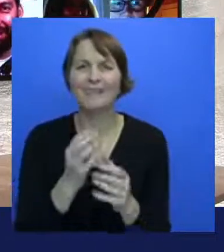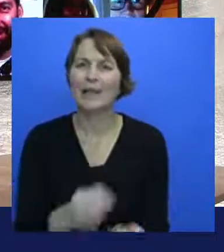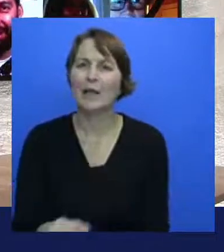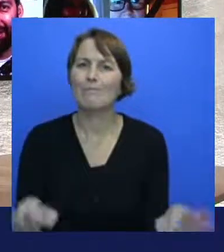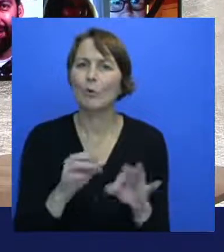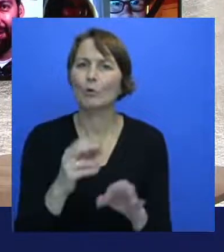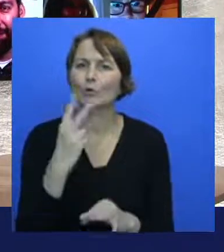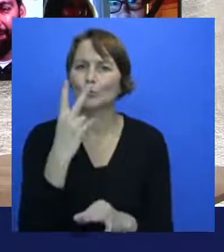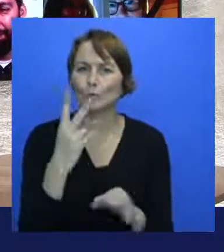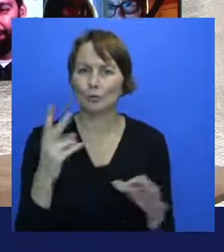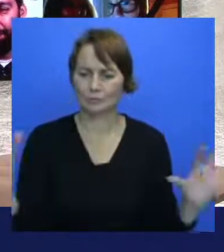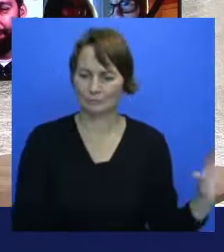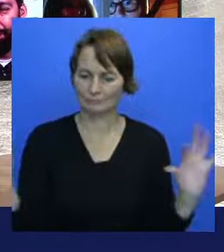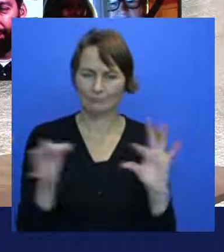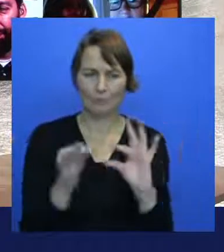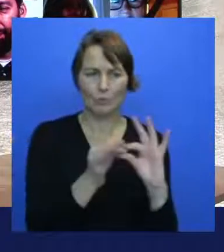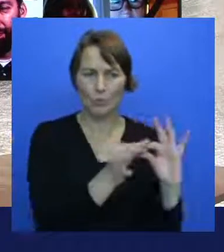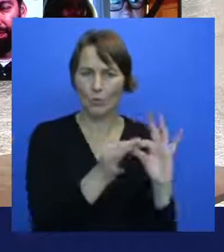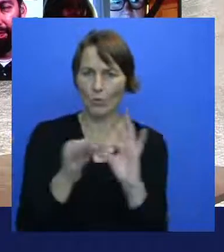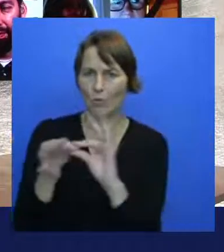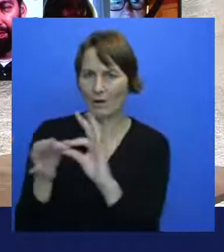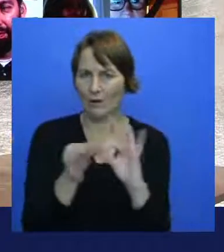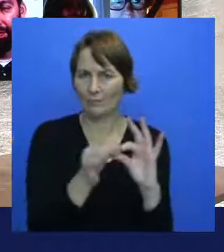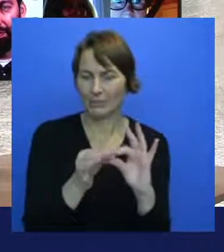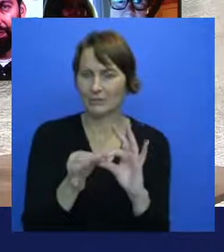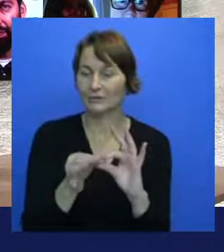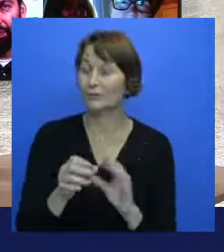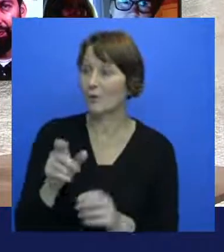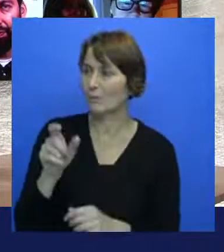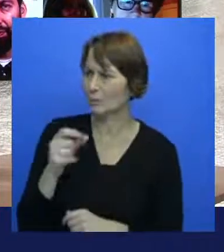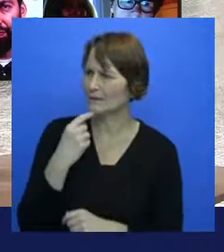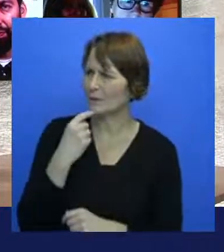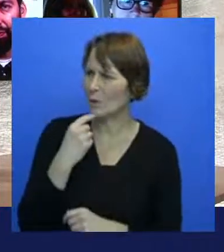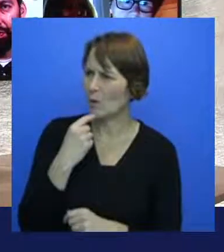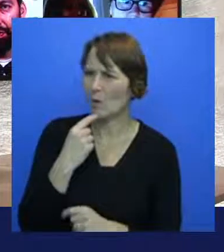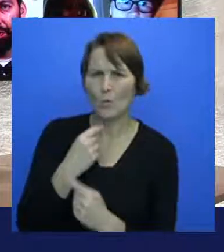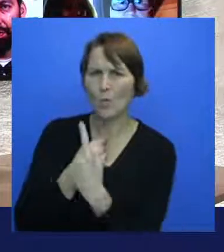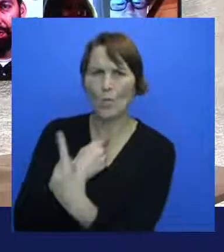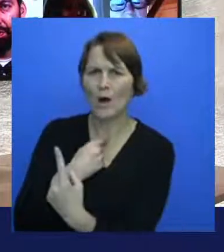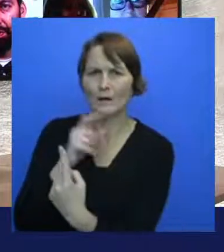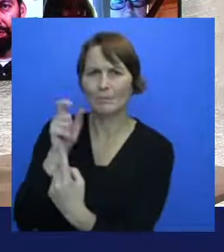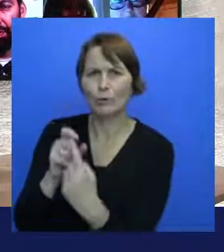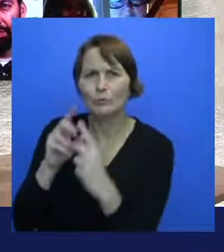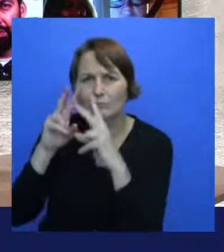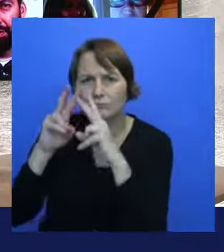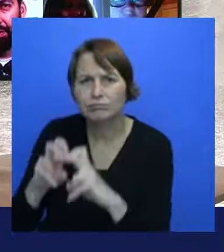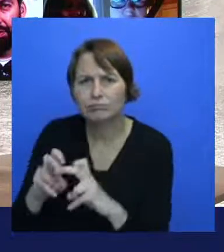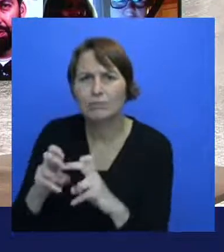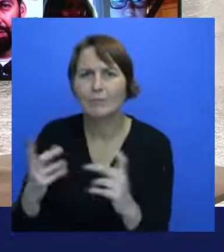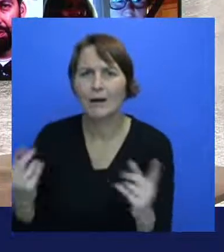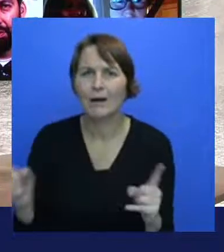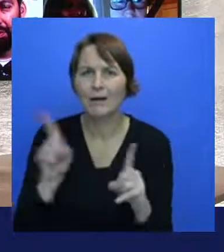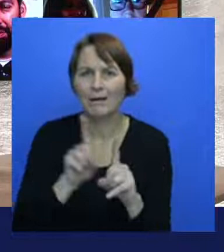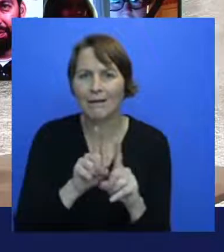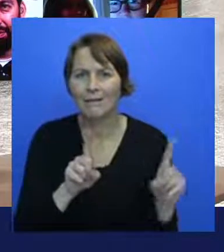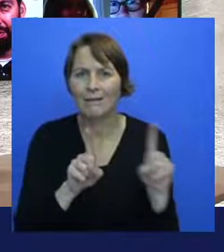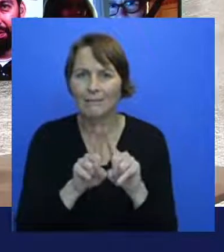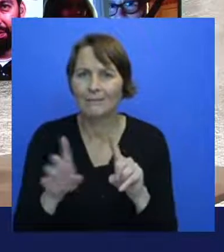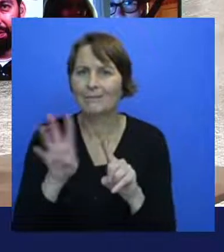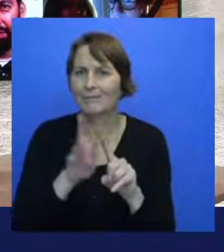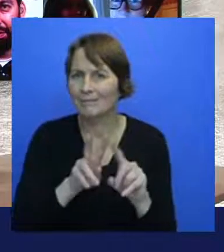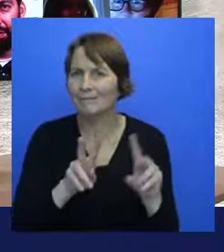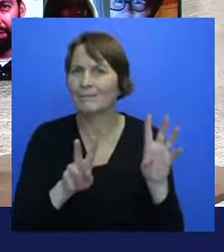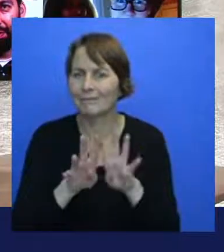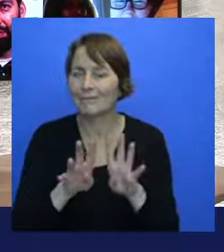right? Two people see more than just one person. And also make sure that, because normally a solution is not a one-man show